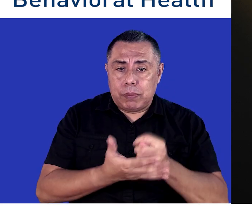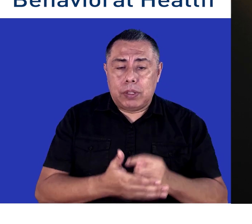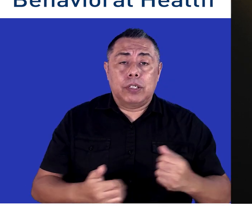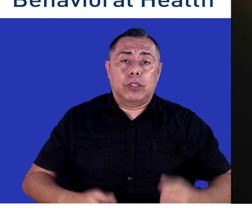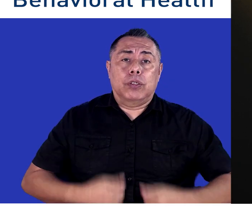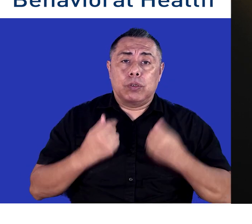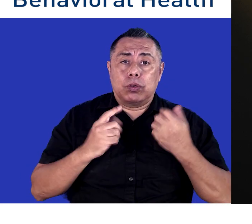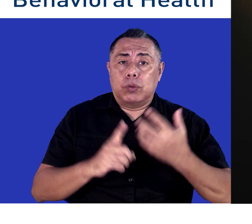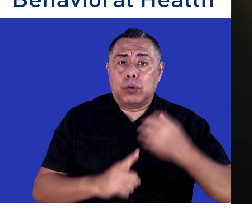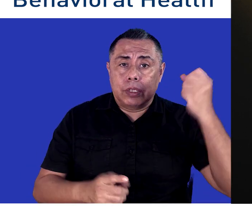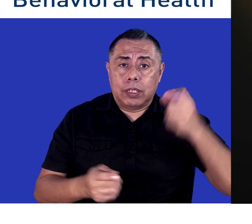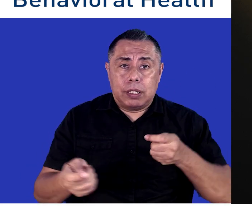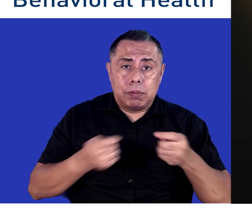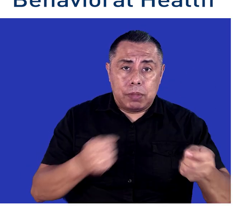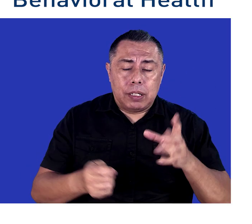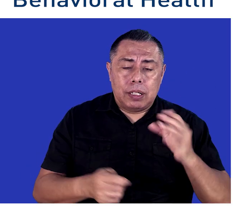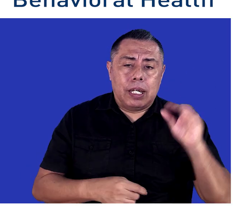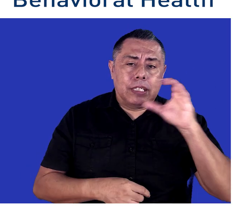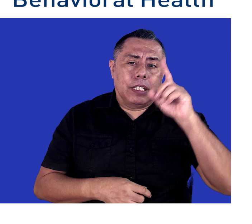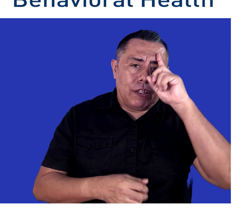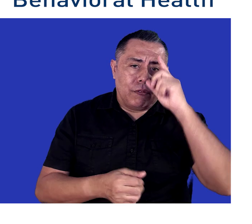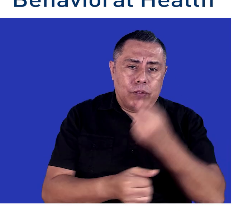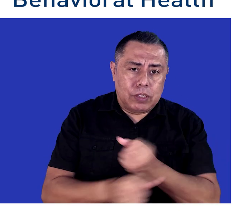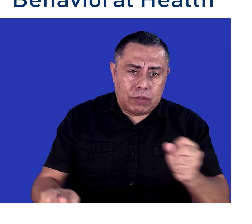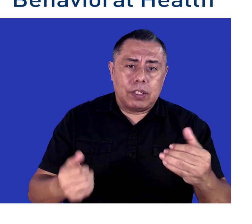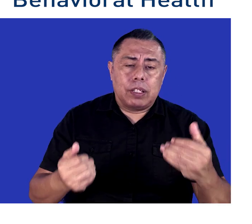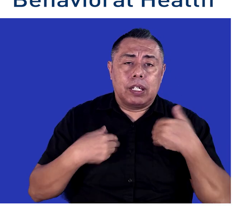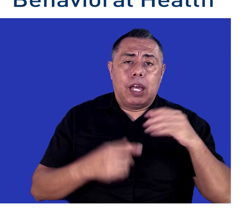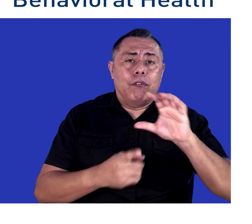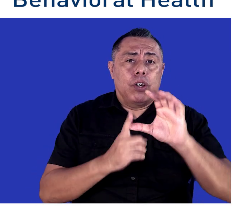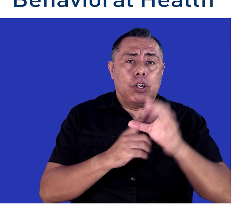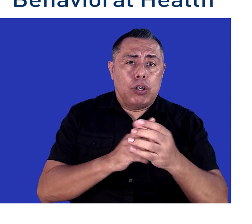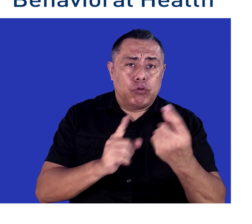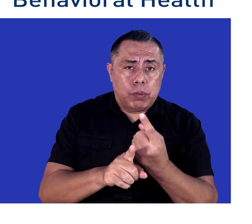suicide management, and seeking safety, culturally specific